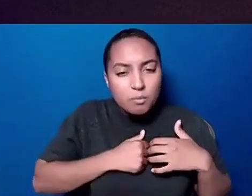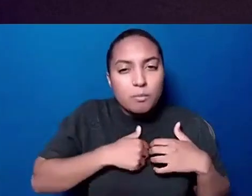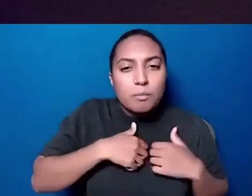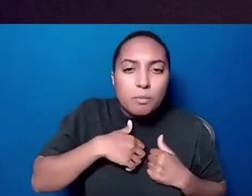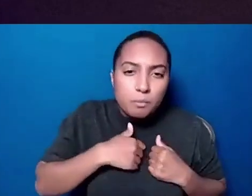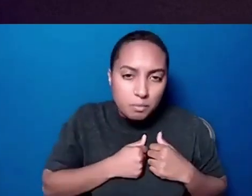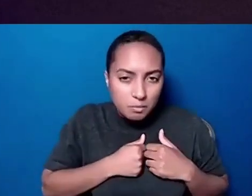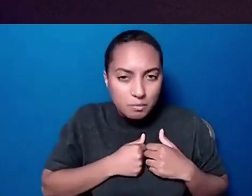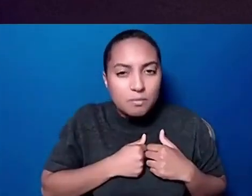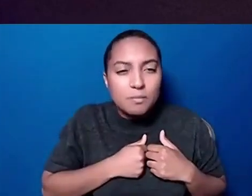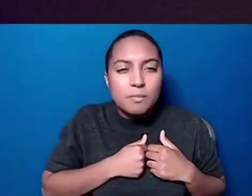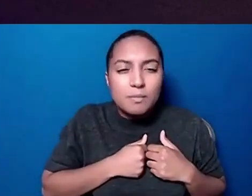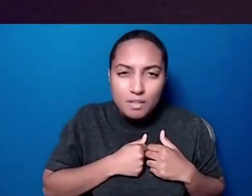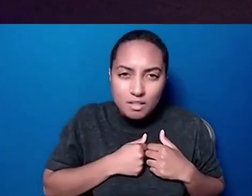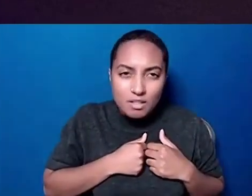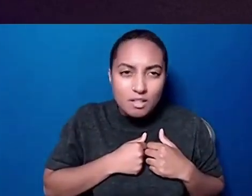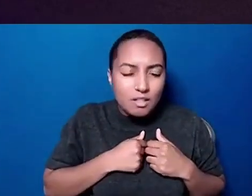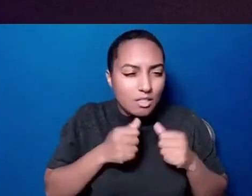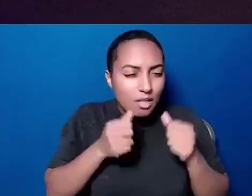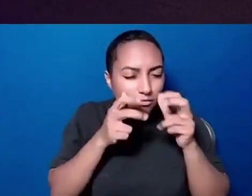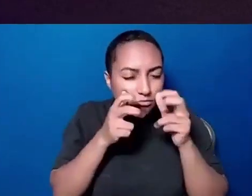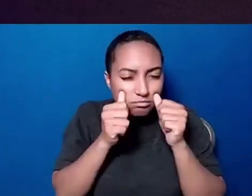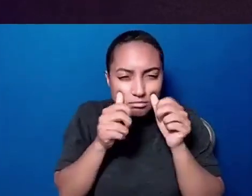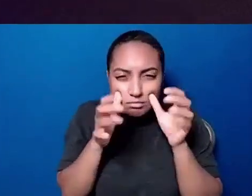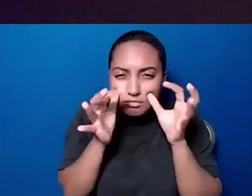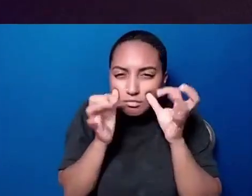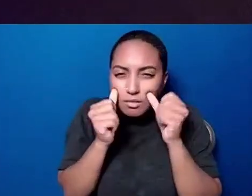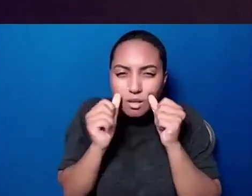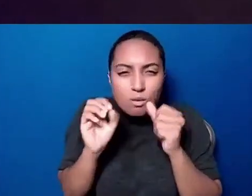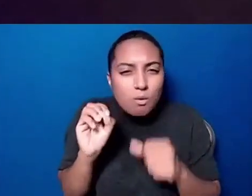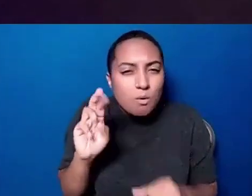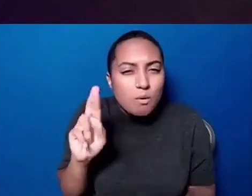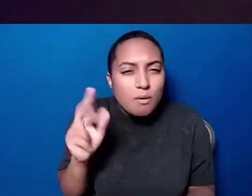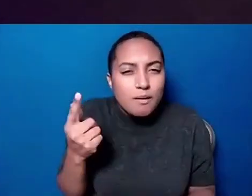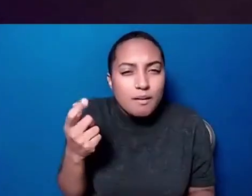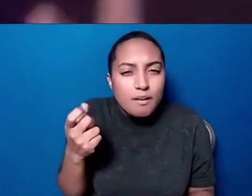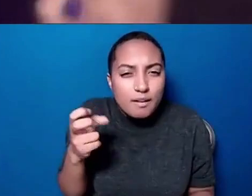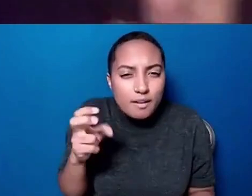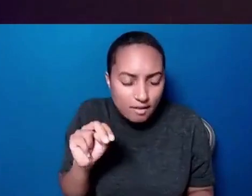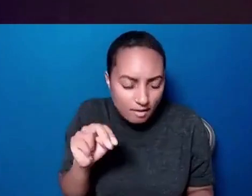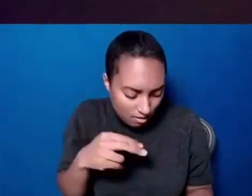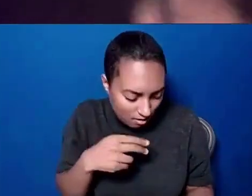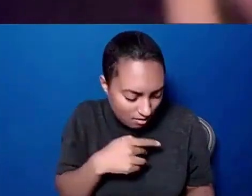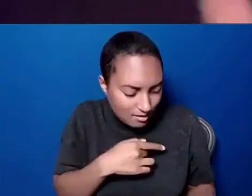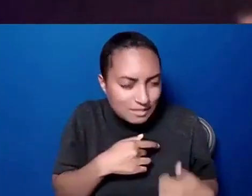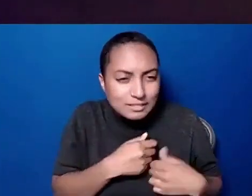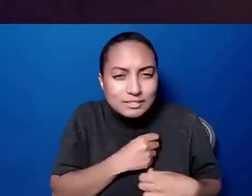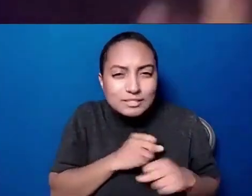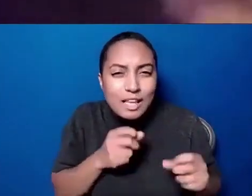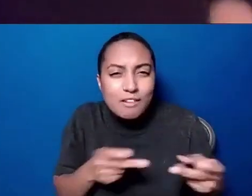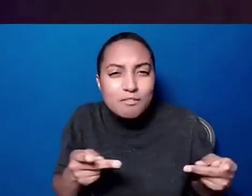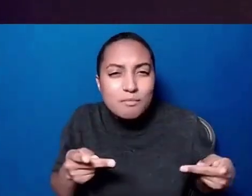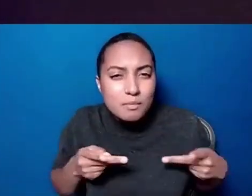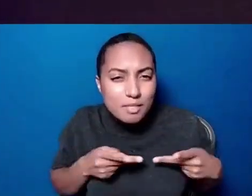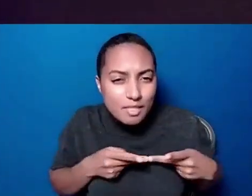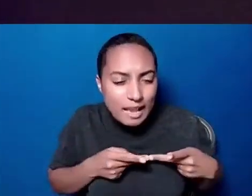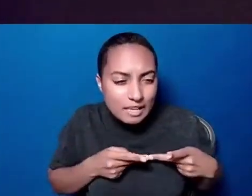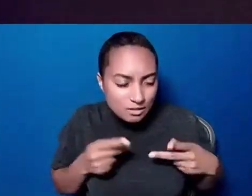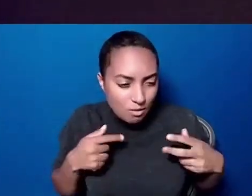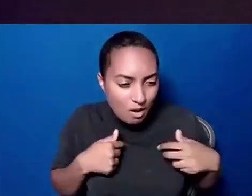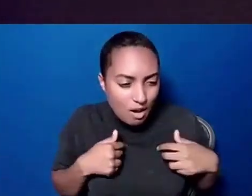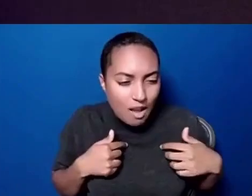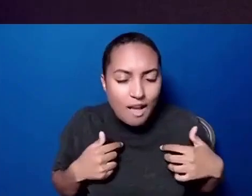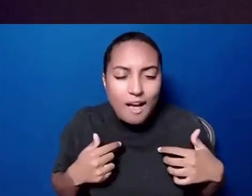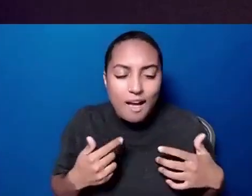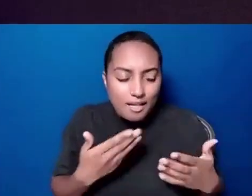Remembering that and treating it as the altar in your body, that sacred place where you bring things, where you bow, where you give thanks, where